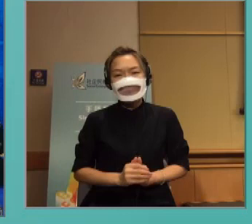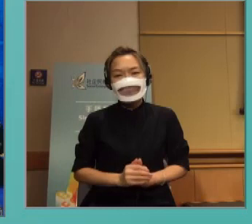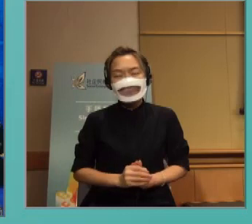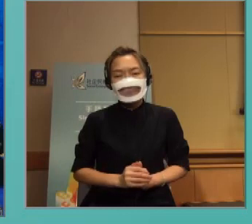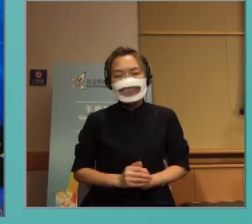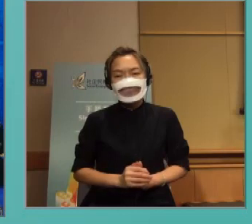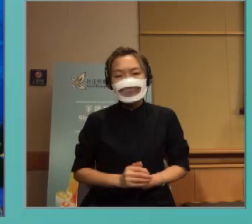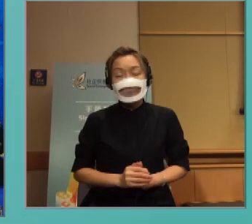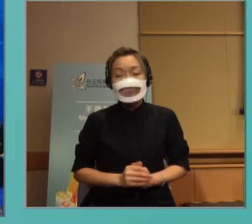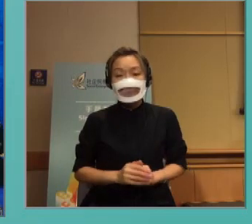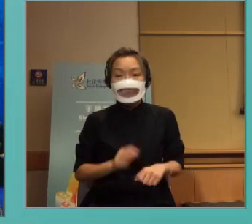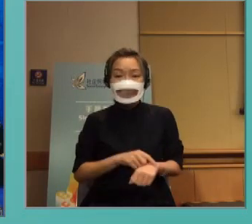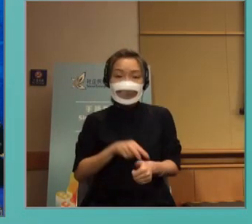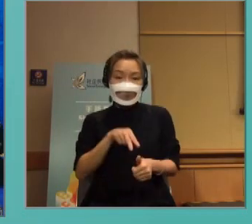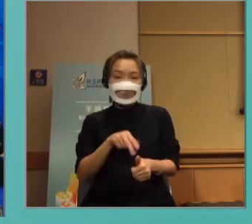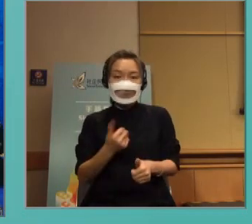just 30-something seconds.